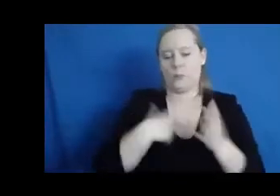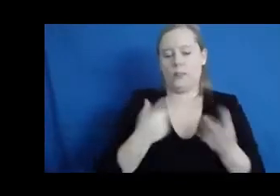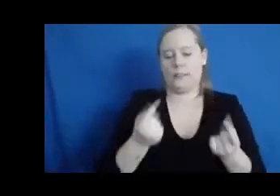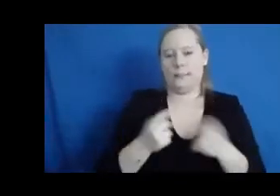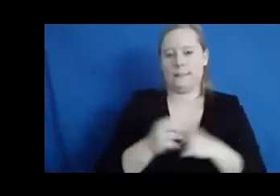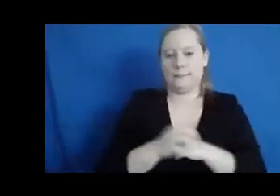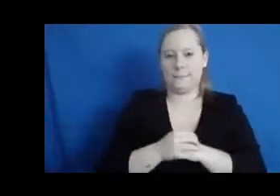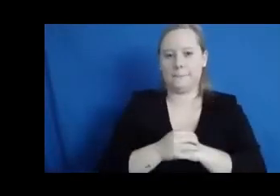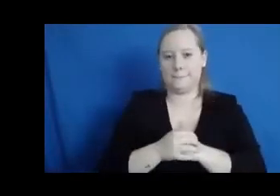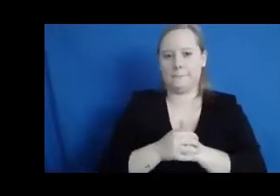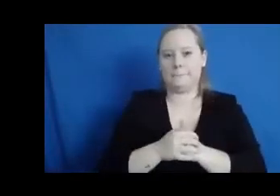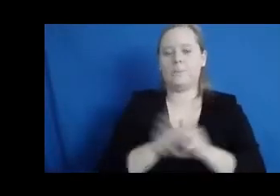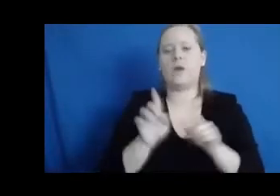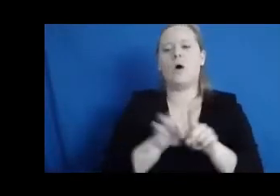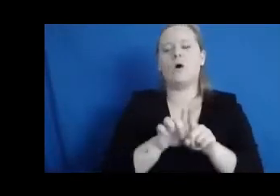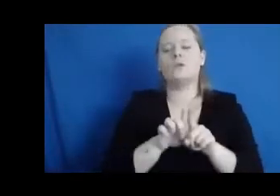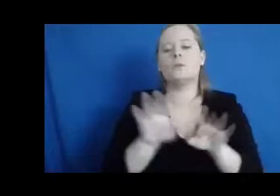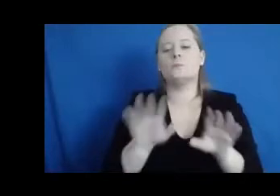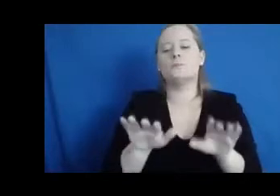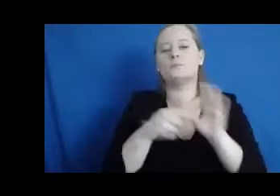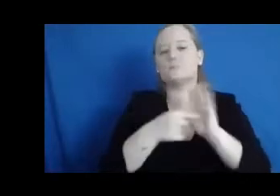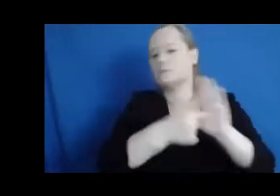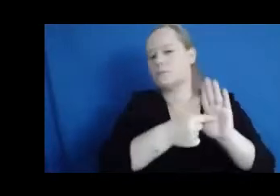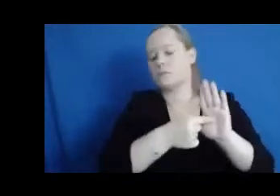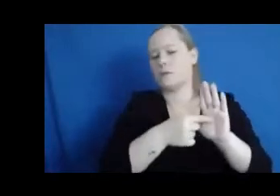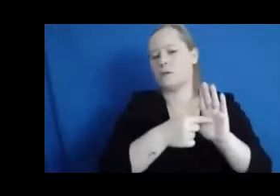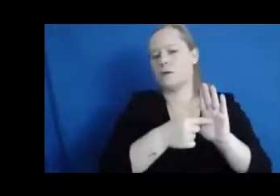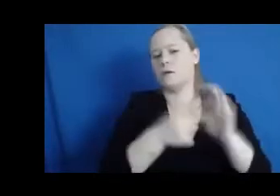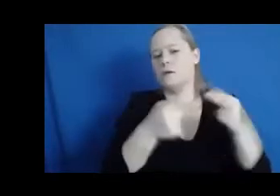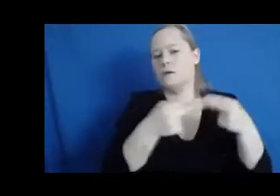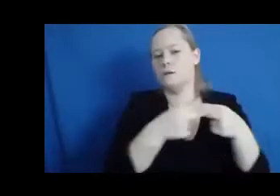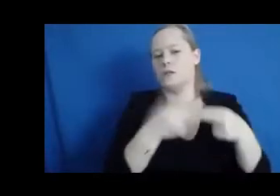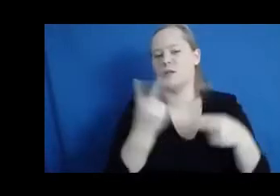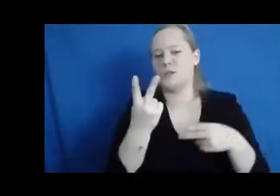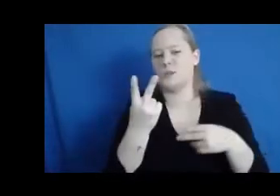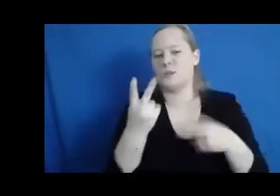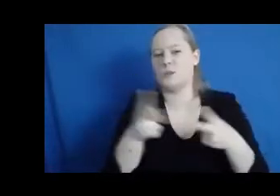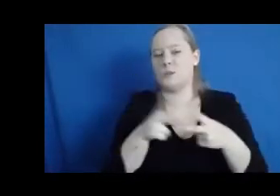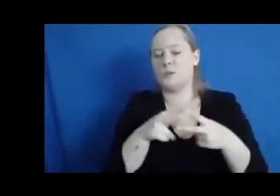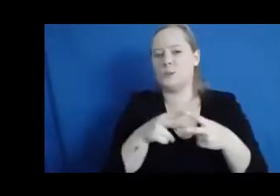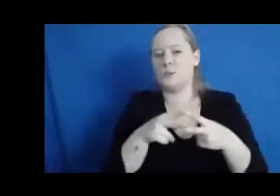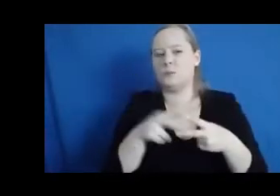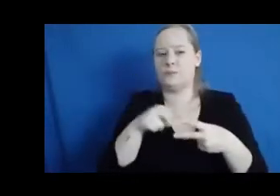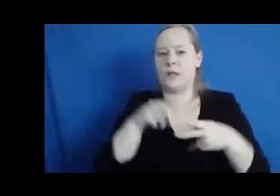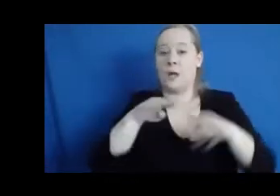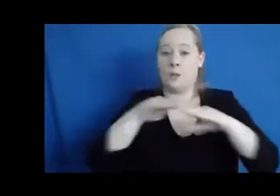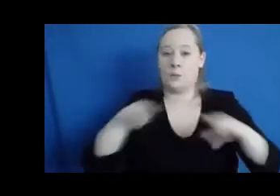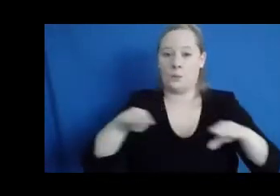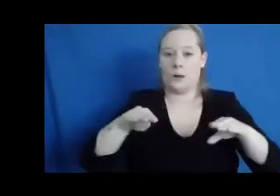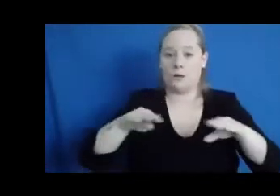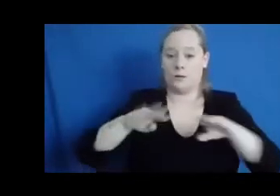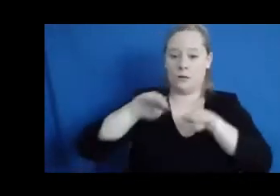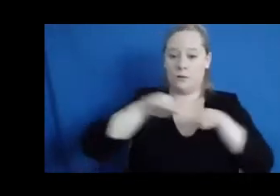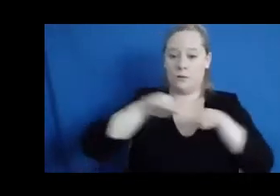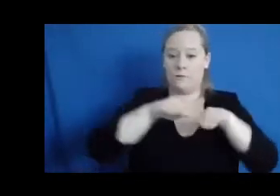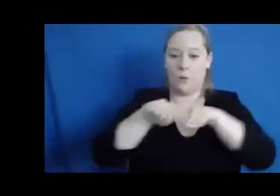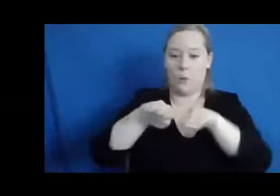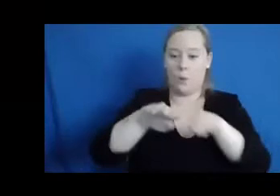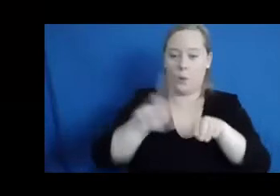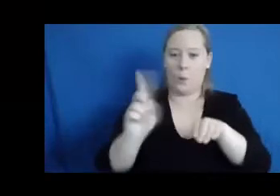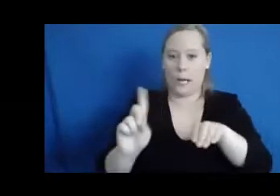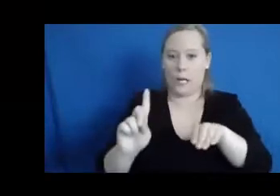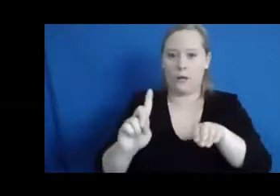I just want to also point out on this slide two other things. One is that the groundwater flow direction is basically flowing